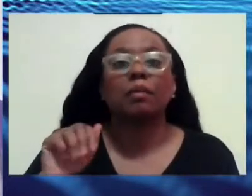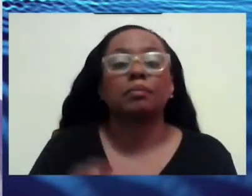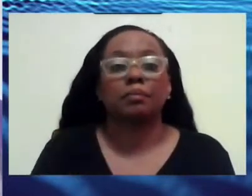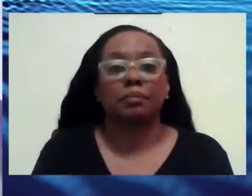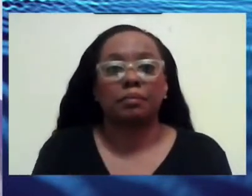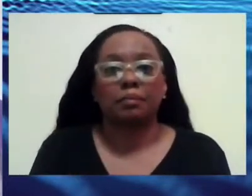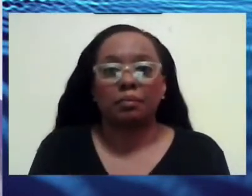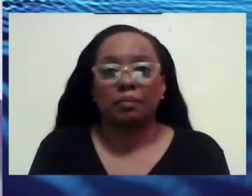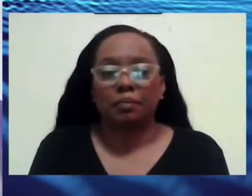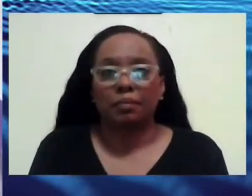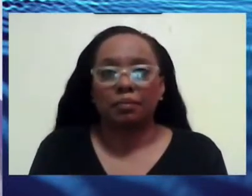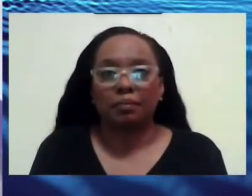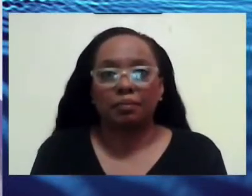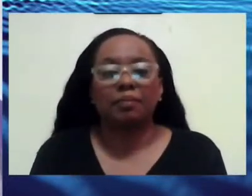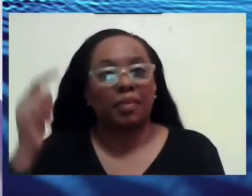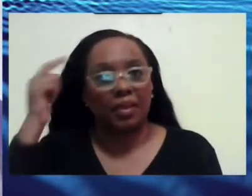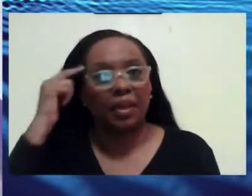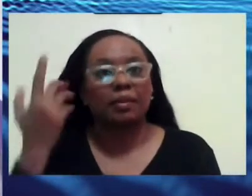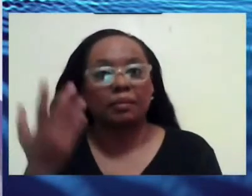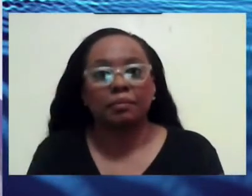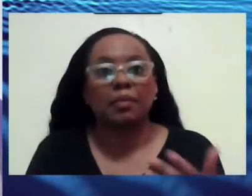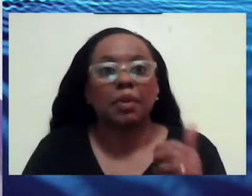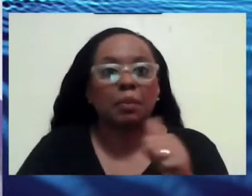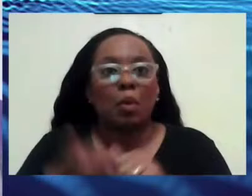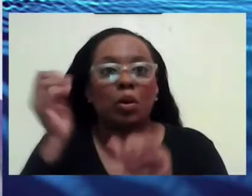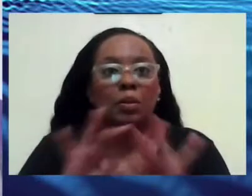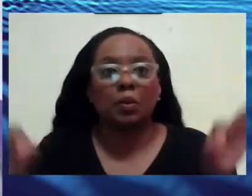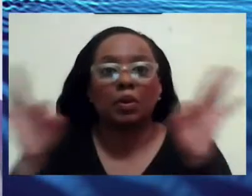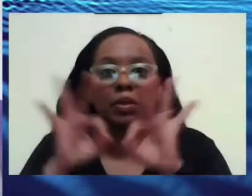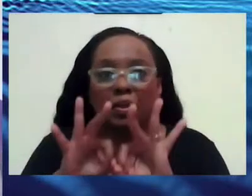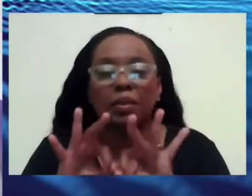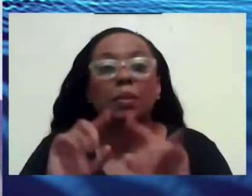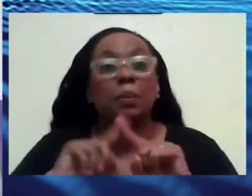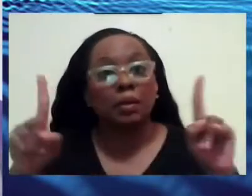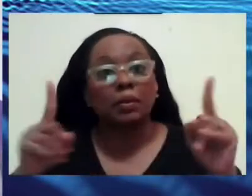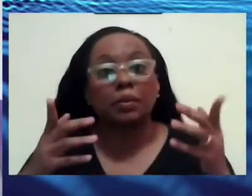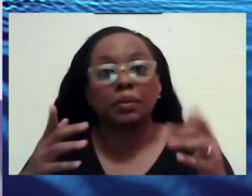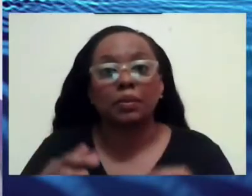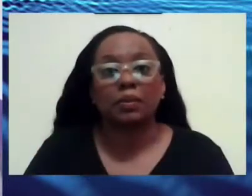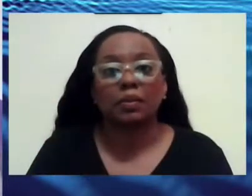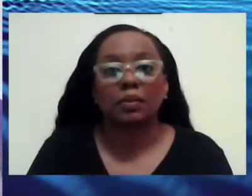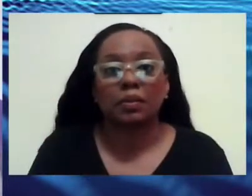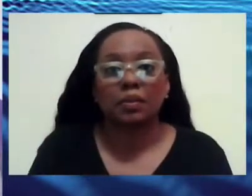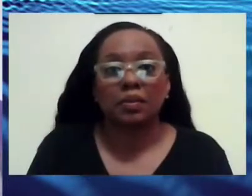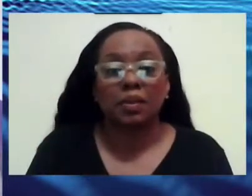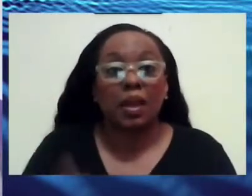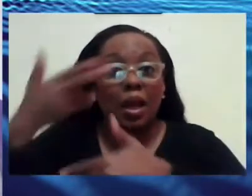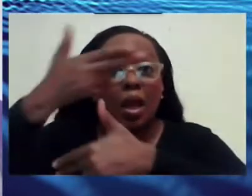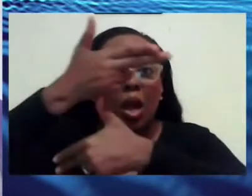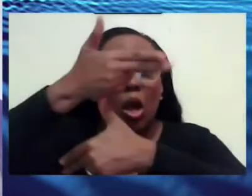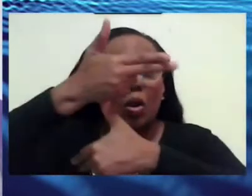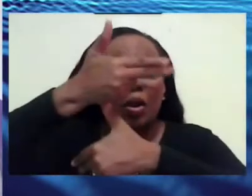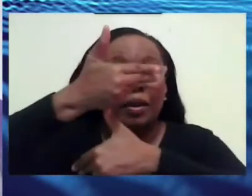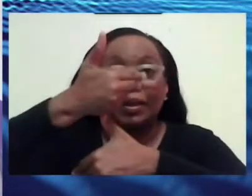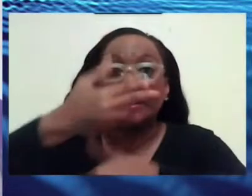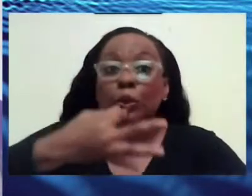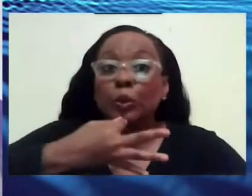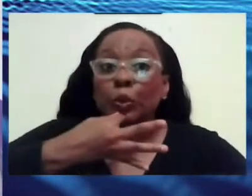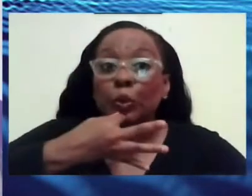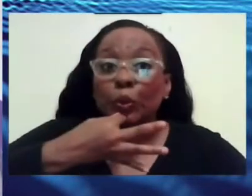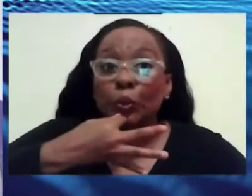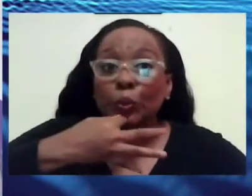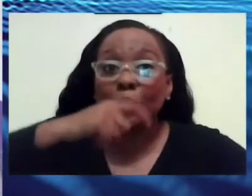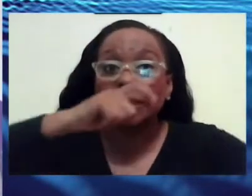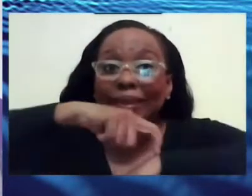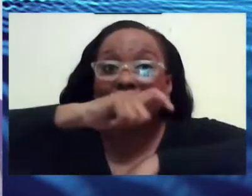So I think those are the major things, except to say that, colleagues, the hurricane season is upcoming, and